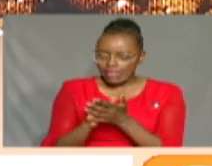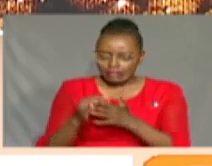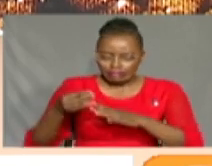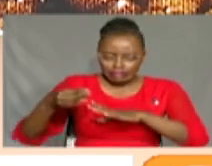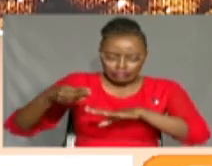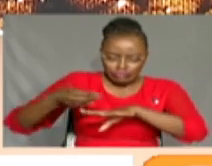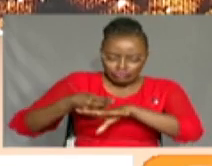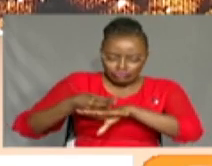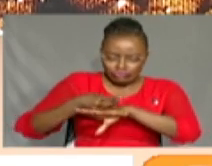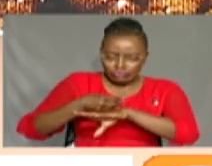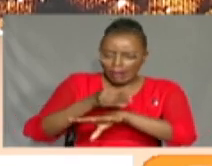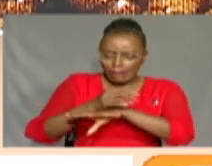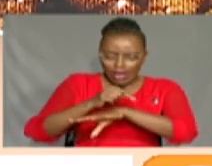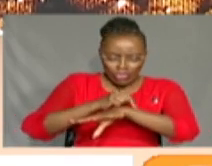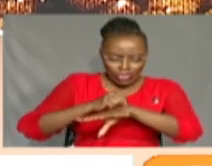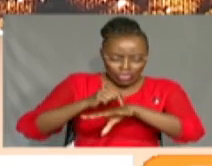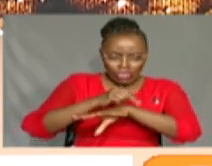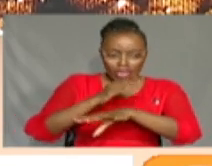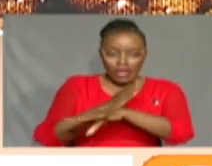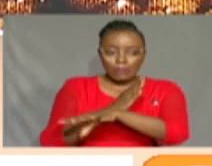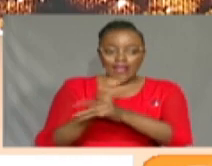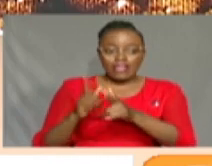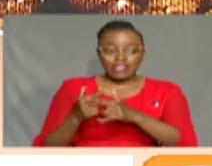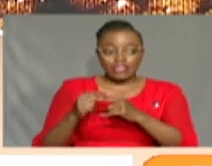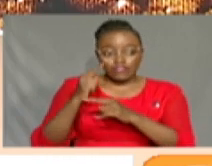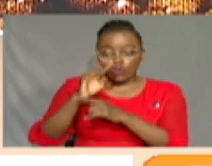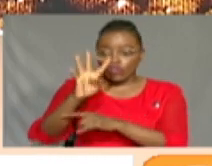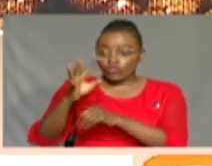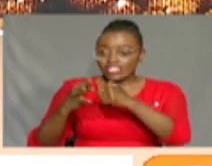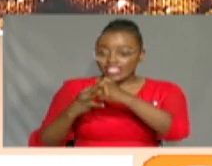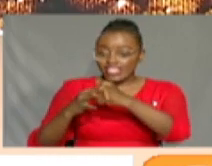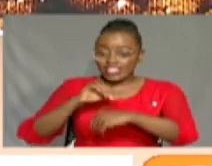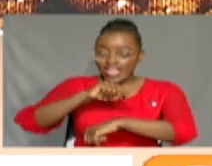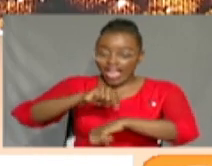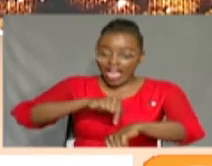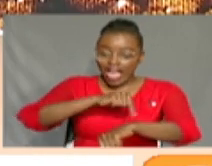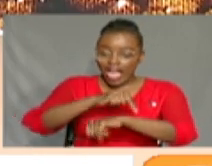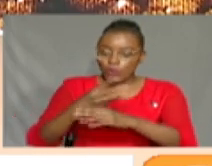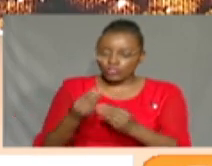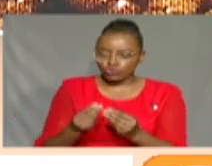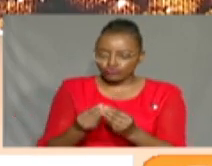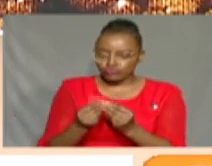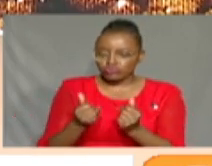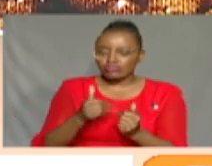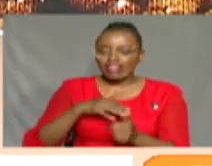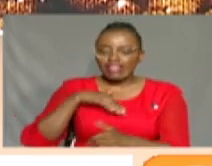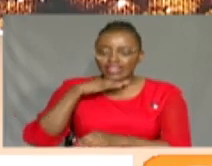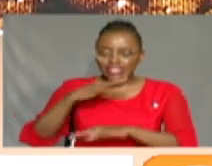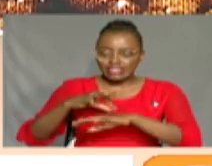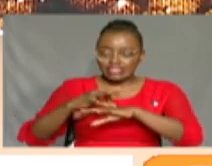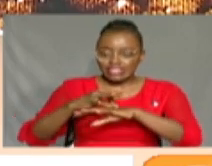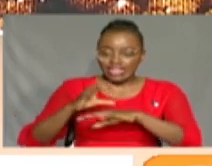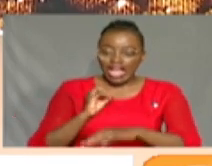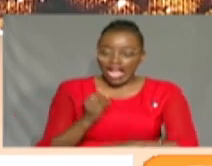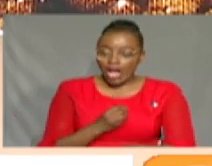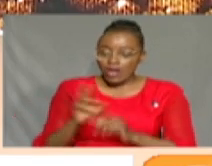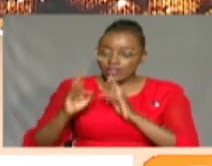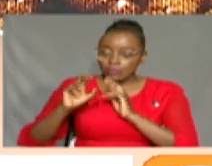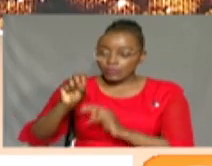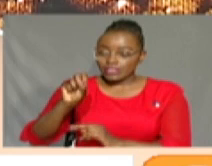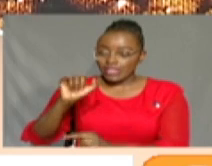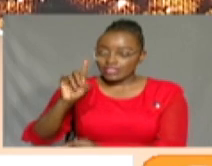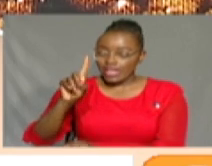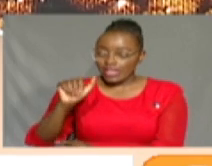inserted into her wound and then left for 48 hours to eat up the dead flesh. And as Saida Swale tells